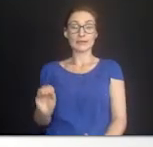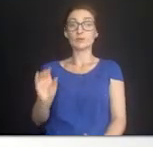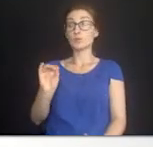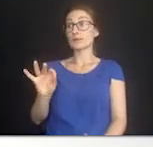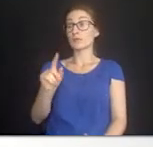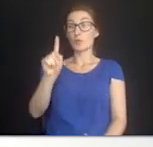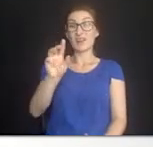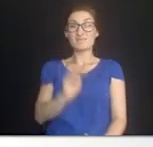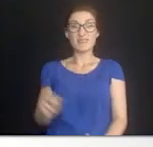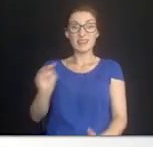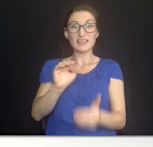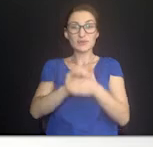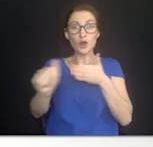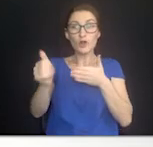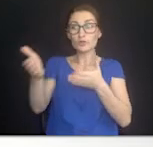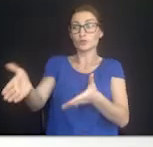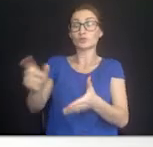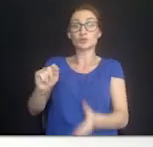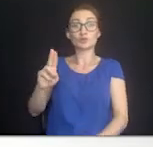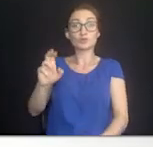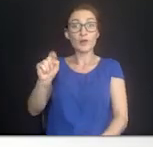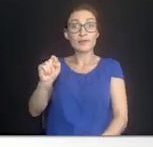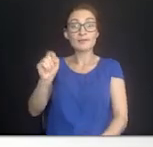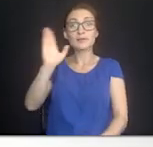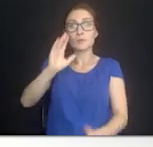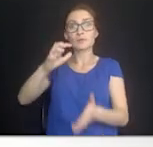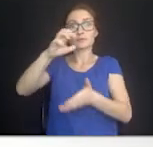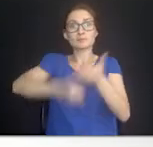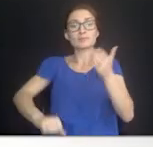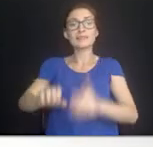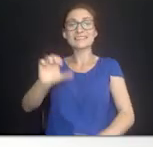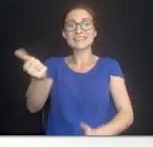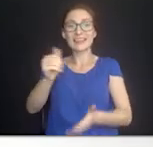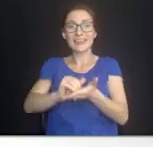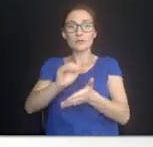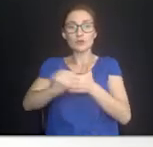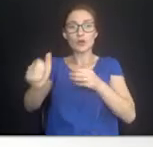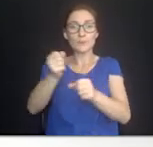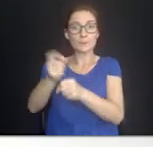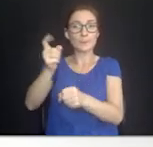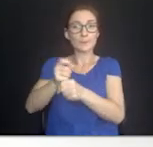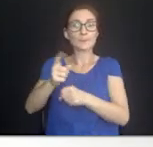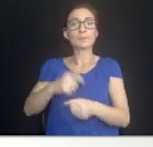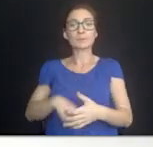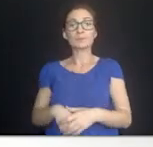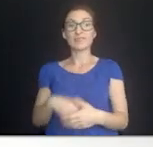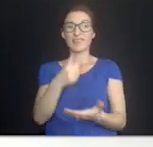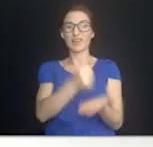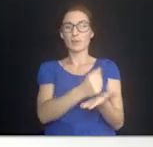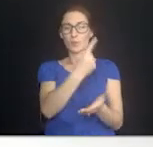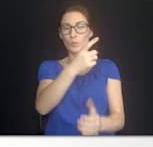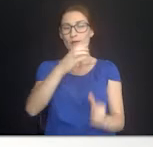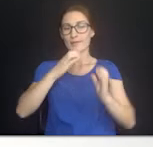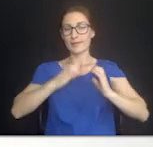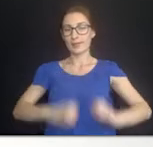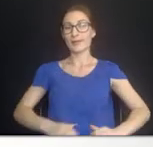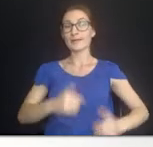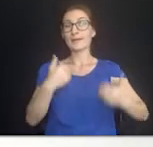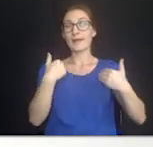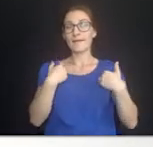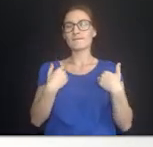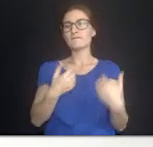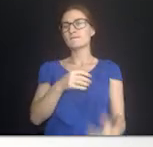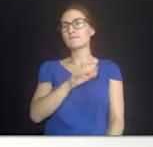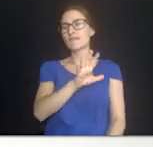that's $10,000 a year that they're charging. I can show you, I just helped a client. He had just shy $500,000 in his son's first party special needs